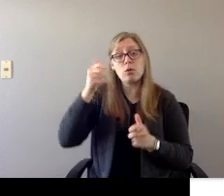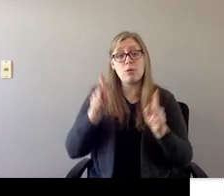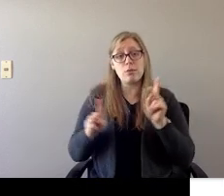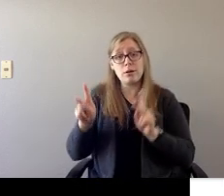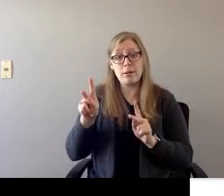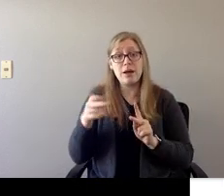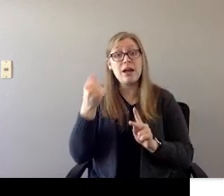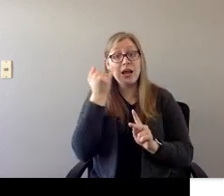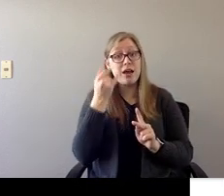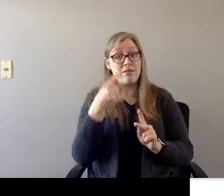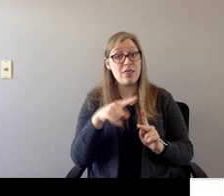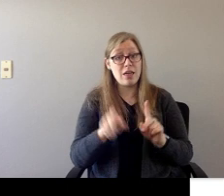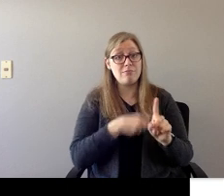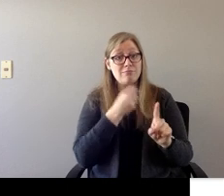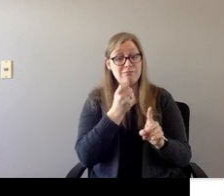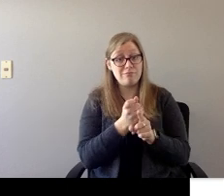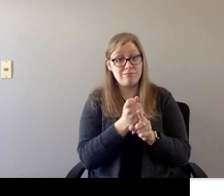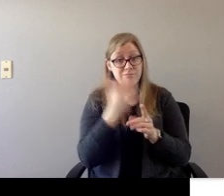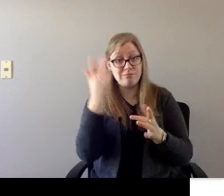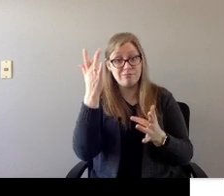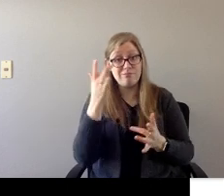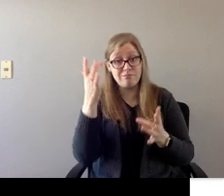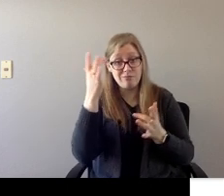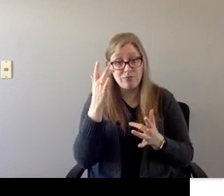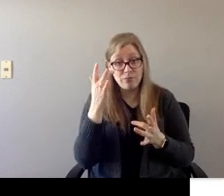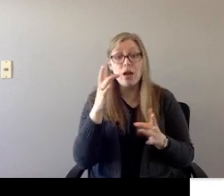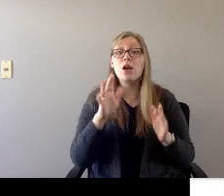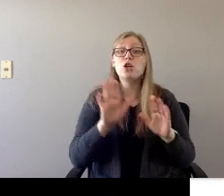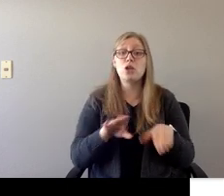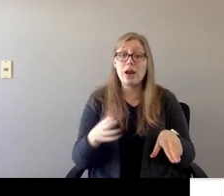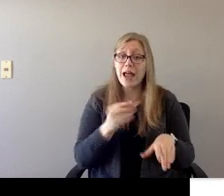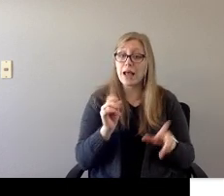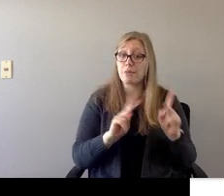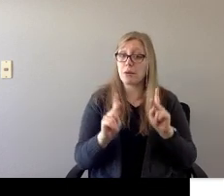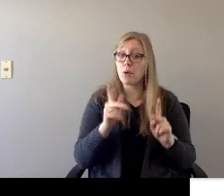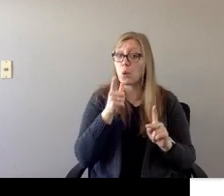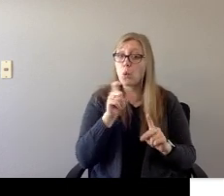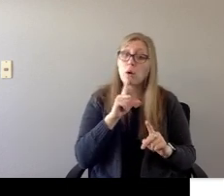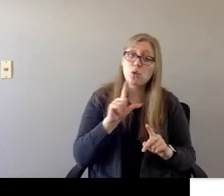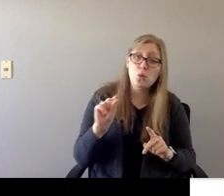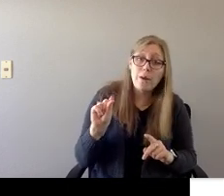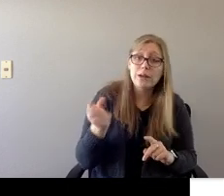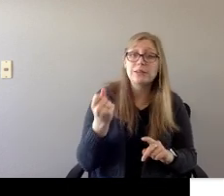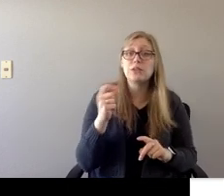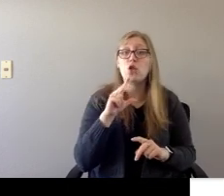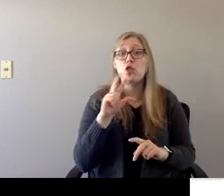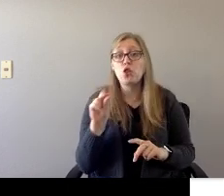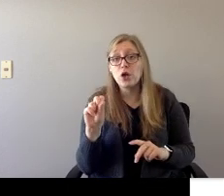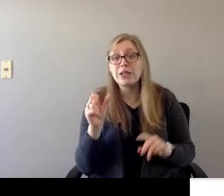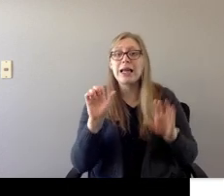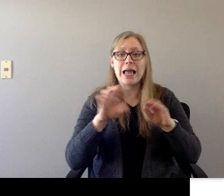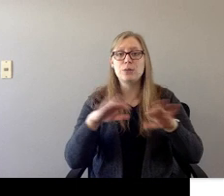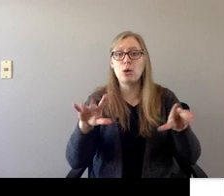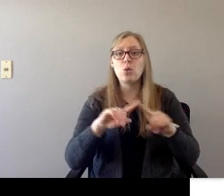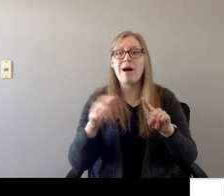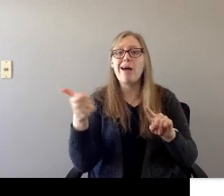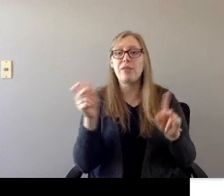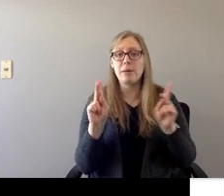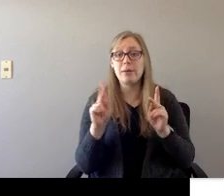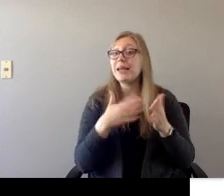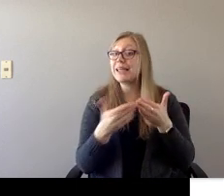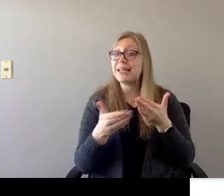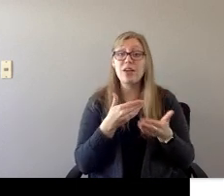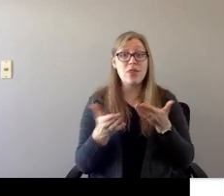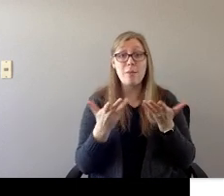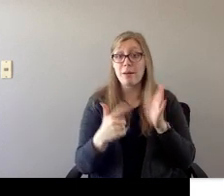infected, children and people in their 20s and 30s may spread the disease to others even if they are not displaying symptoms. There is now